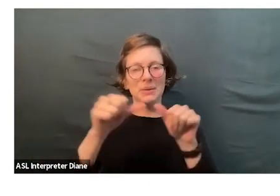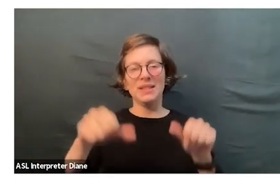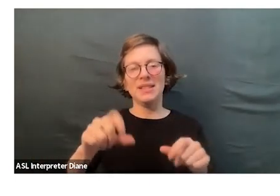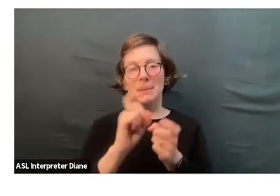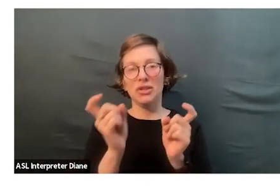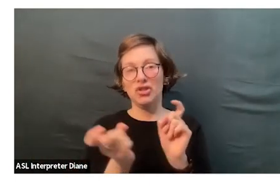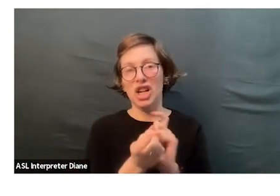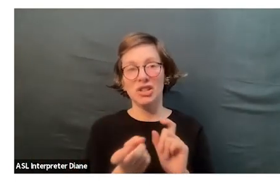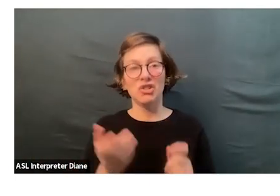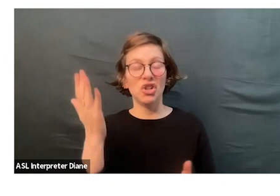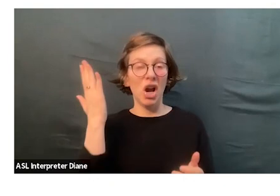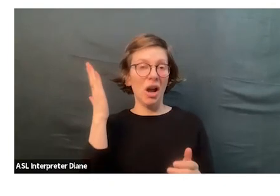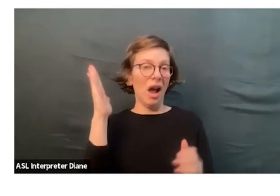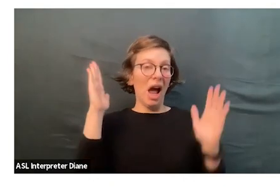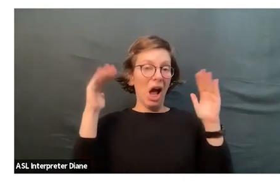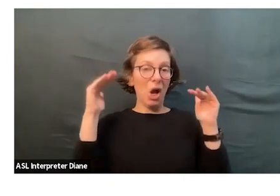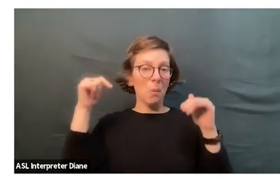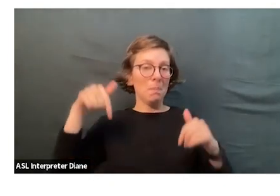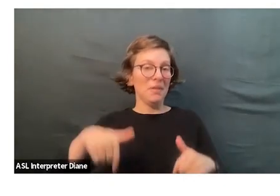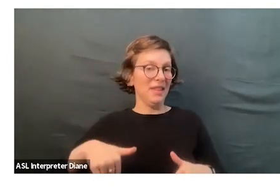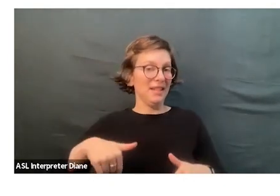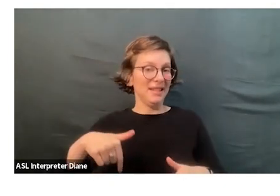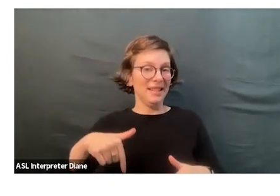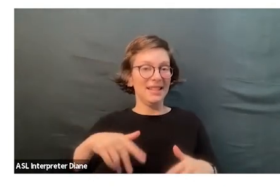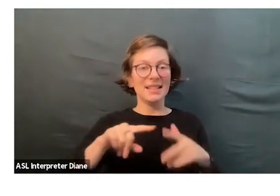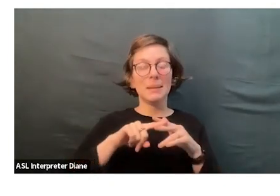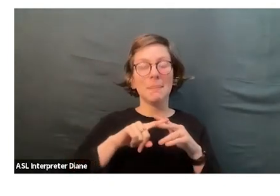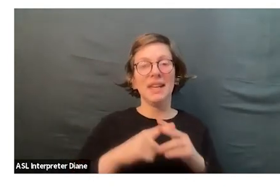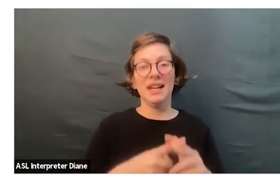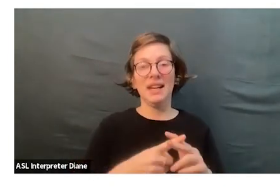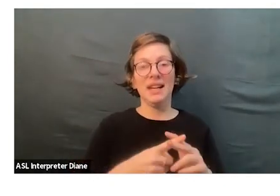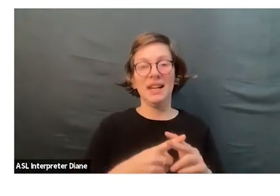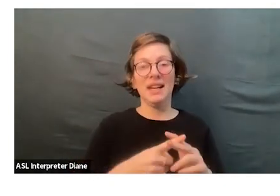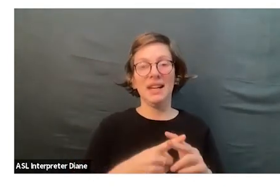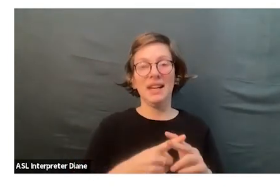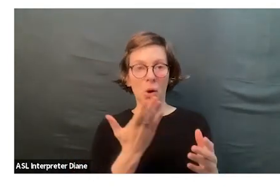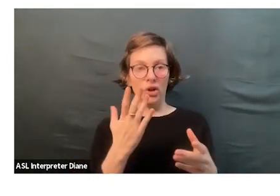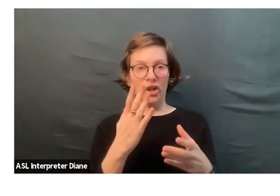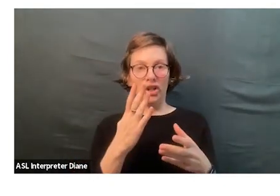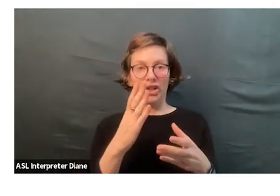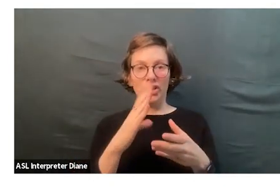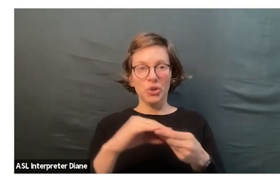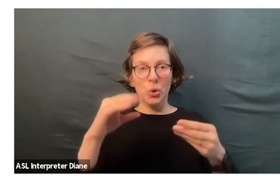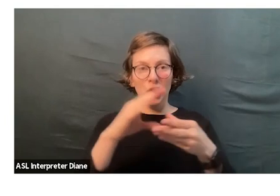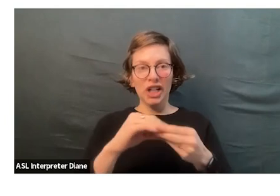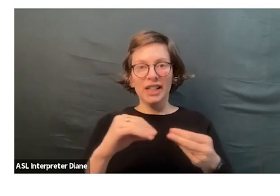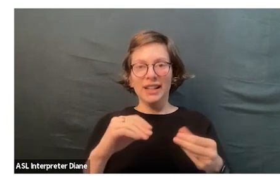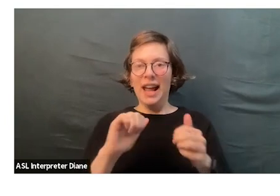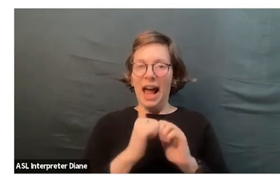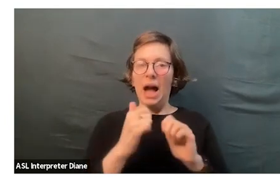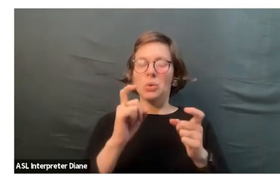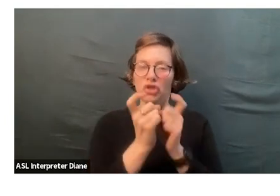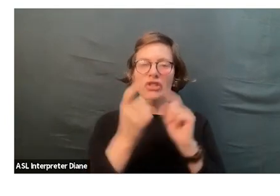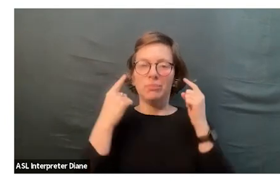new systems, if we want to create systemic change, that things don't happen haphazardly, they happen by design. And for me, one of the things that I